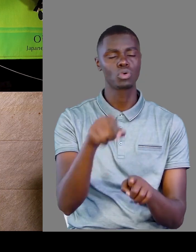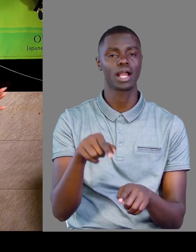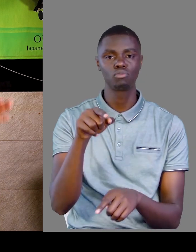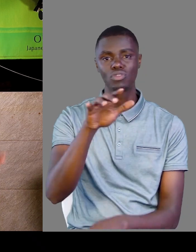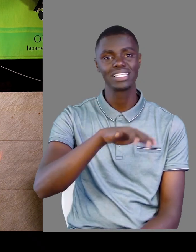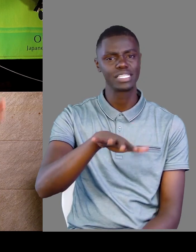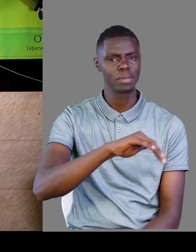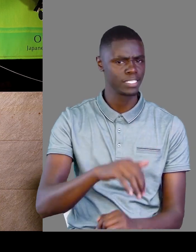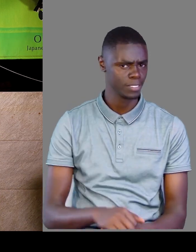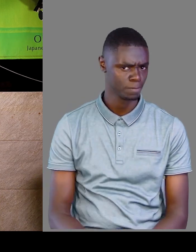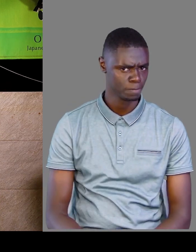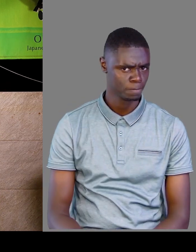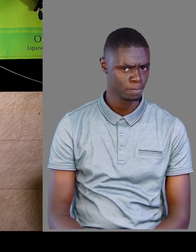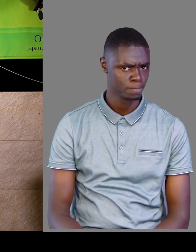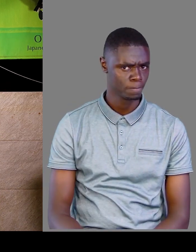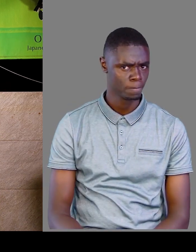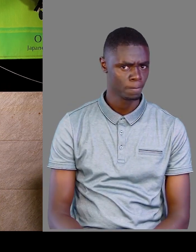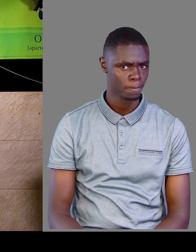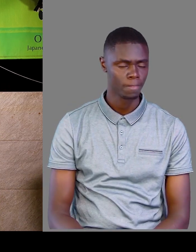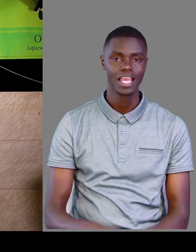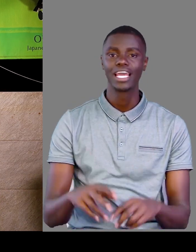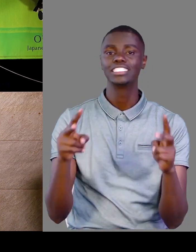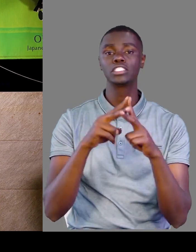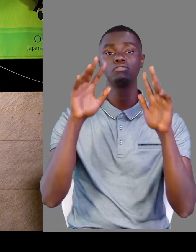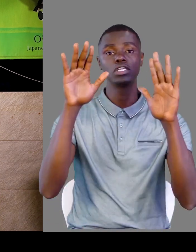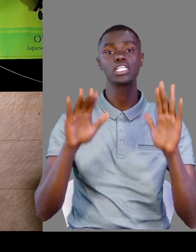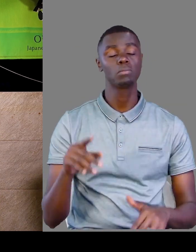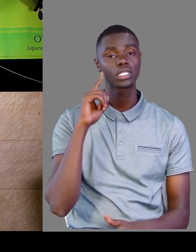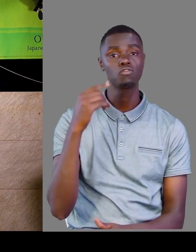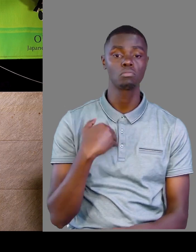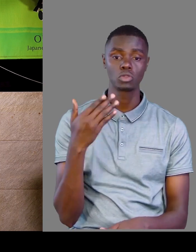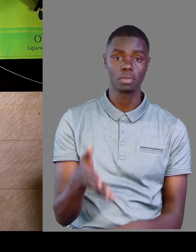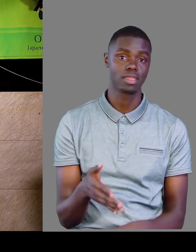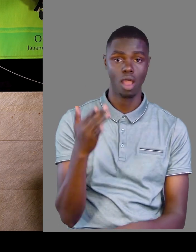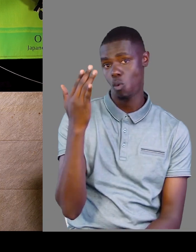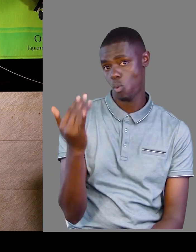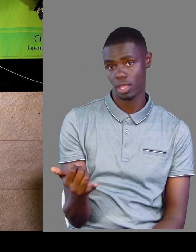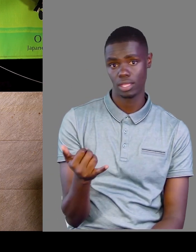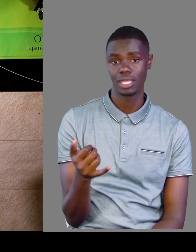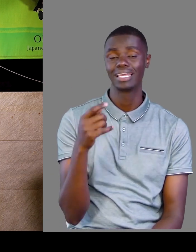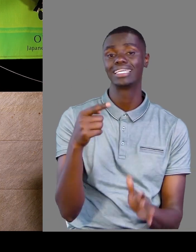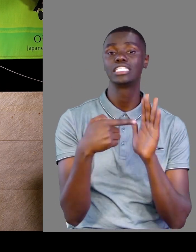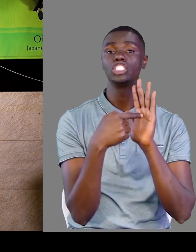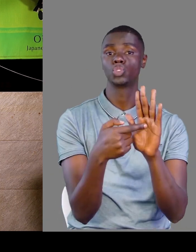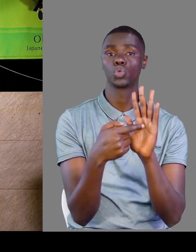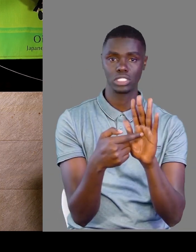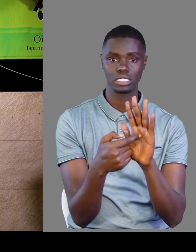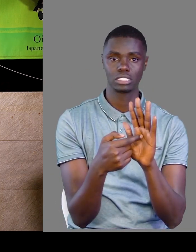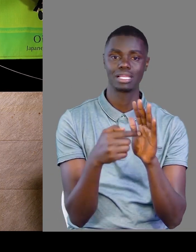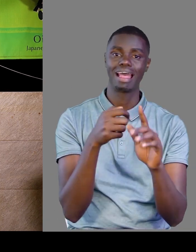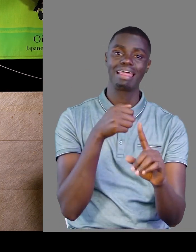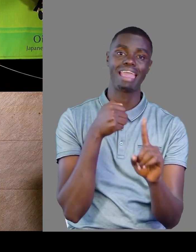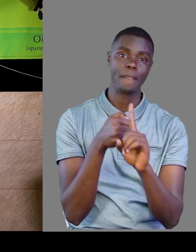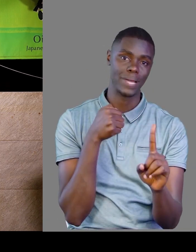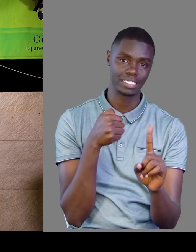to be in this space today? It's very important for me to be here today because it is a reflection of